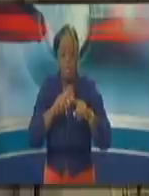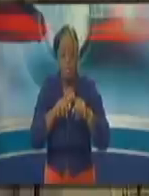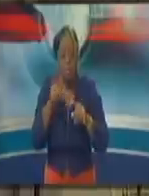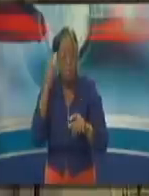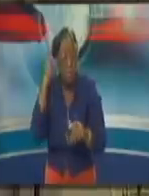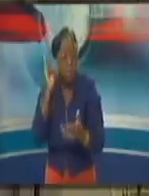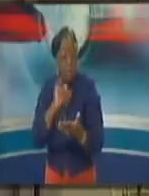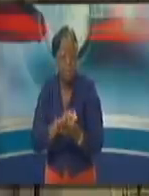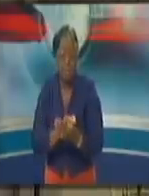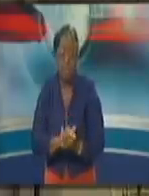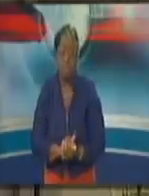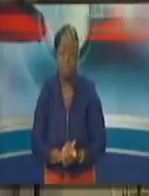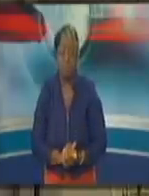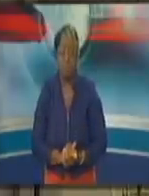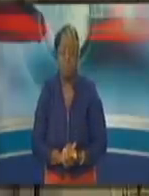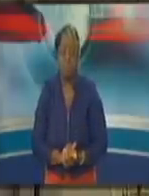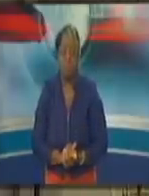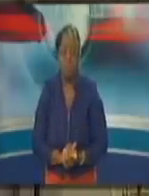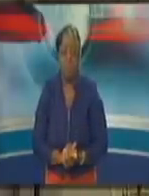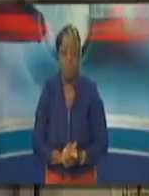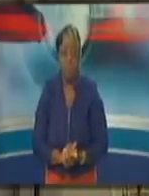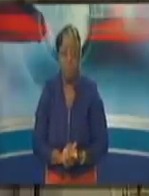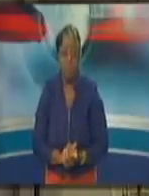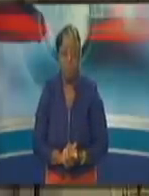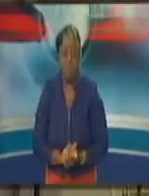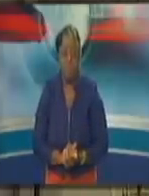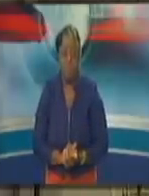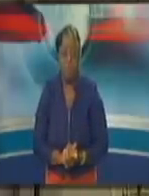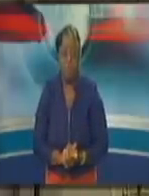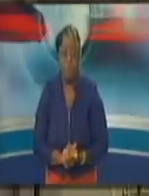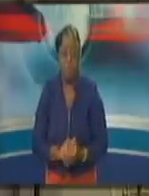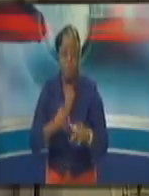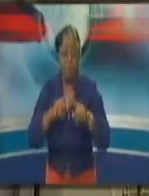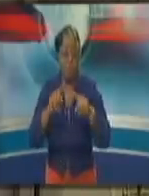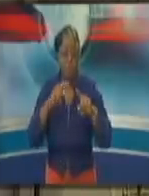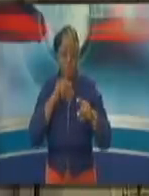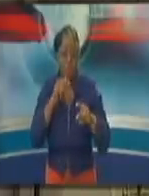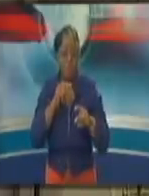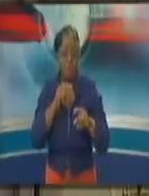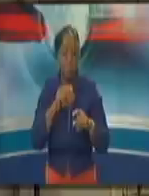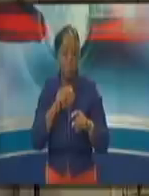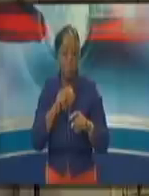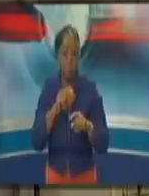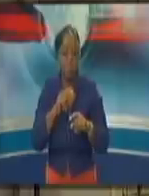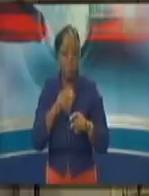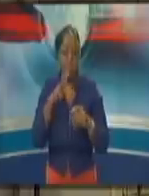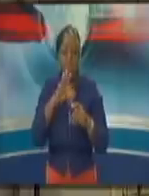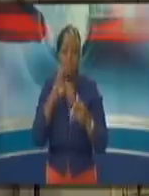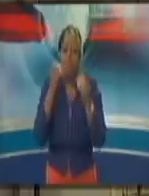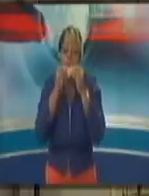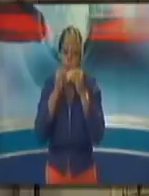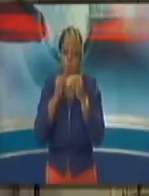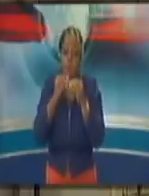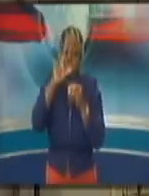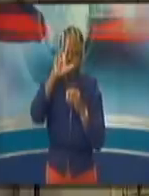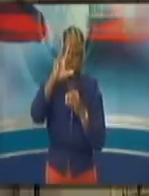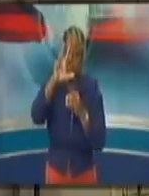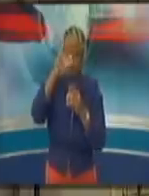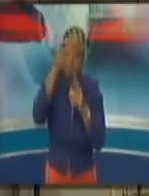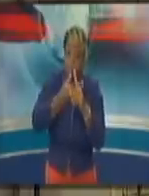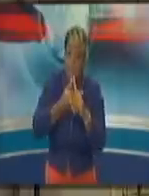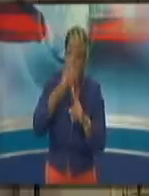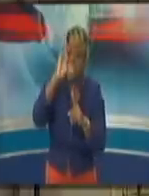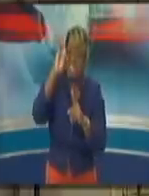in, that CDAP will no longer be dispensed in 3 and 6 month amounts. They will